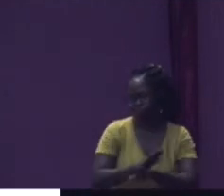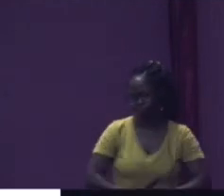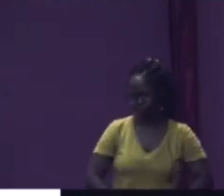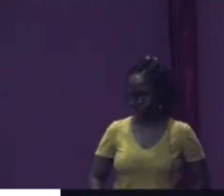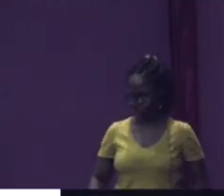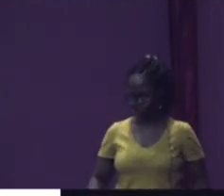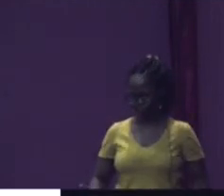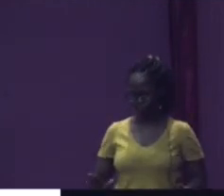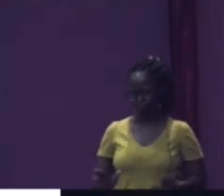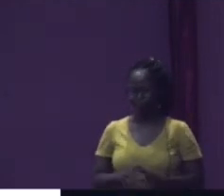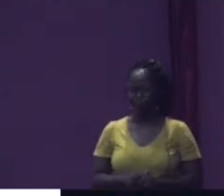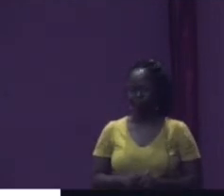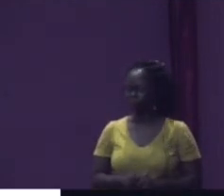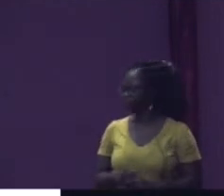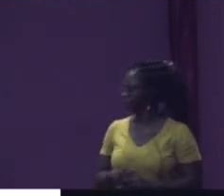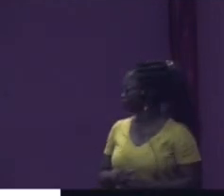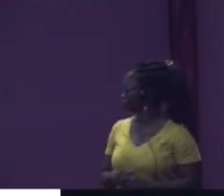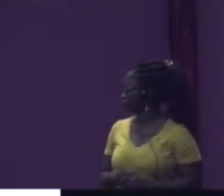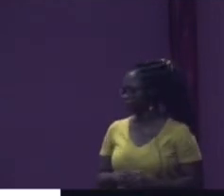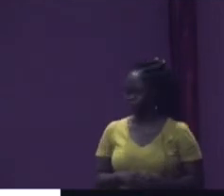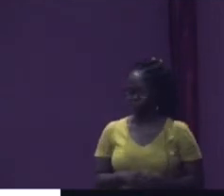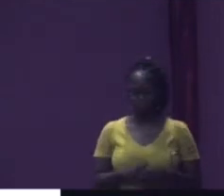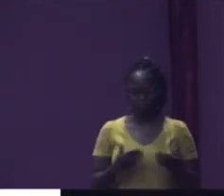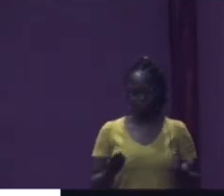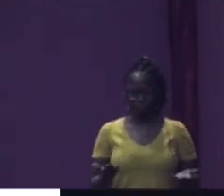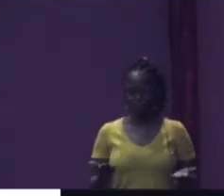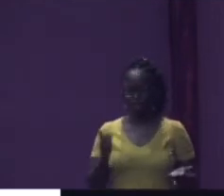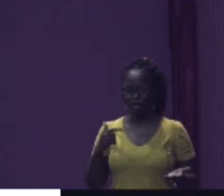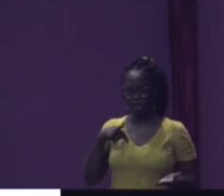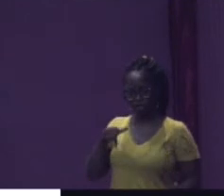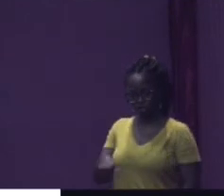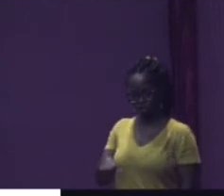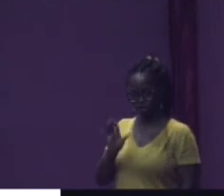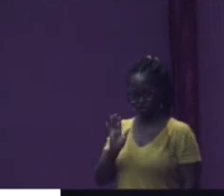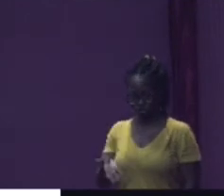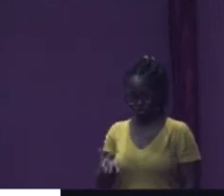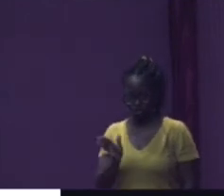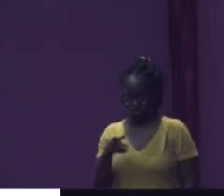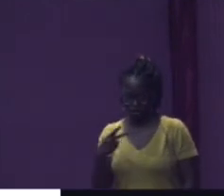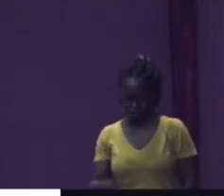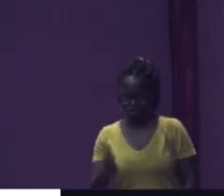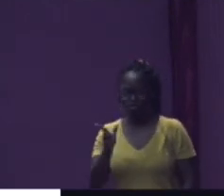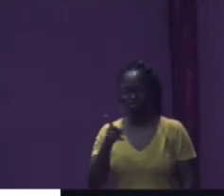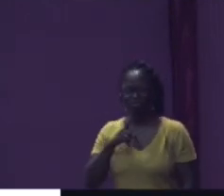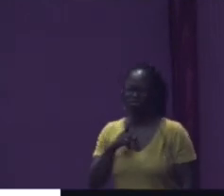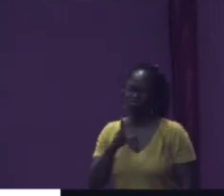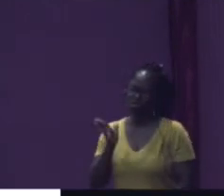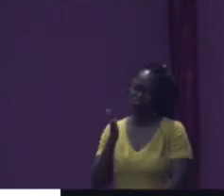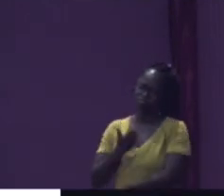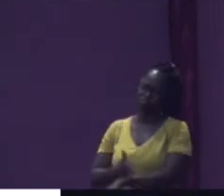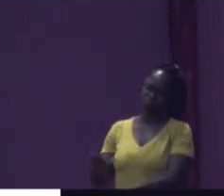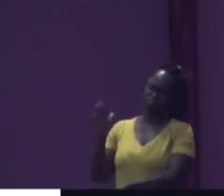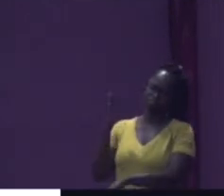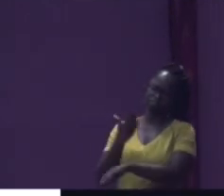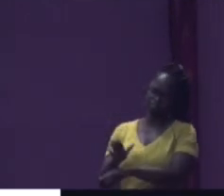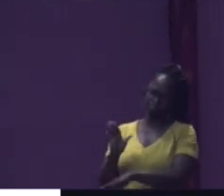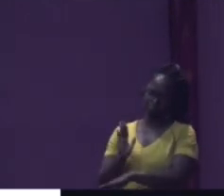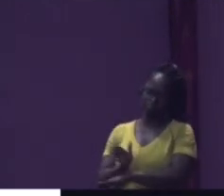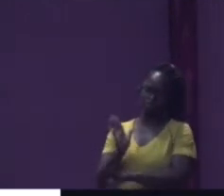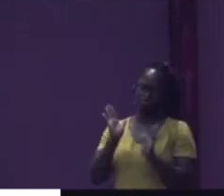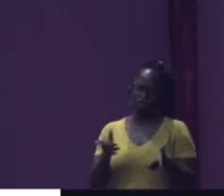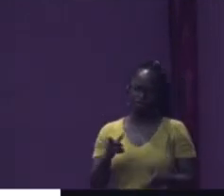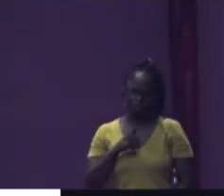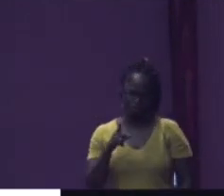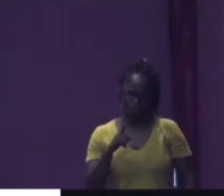Here we have, for ages, been taught and practiced about the importance of a companion. In